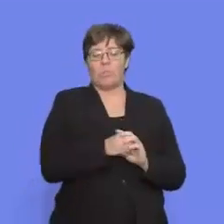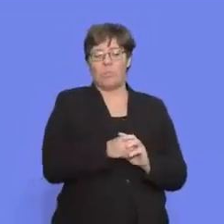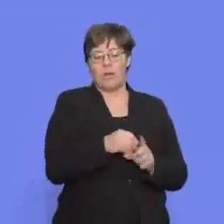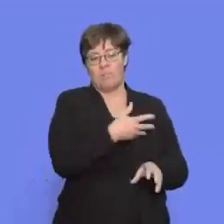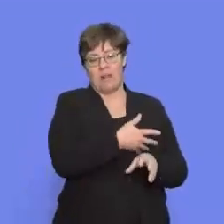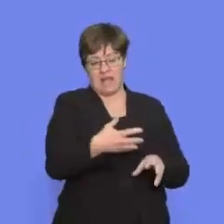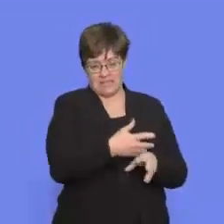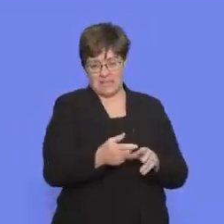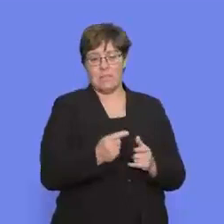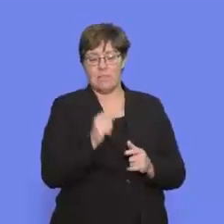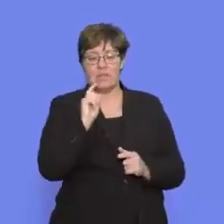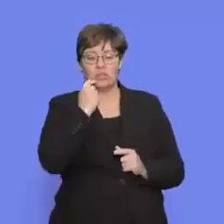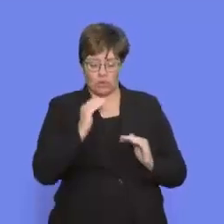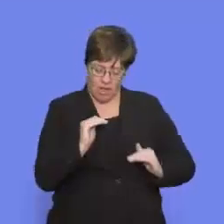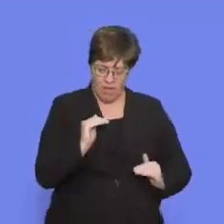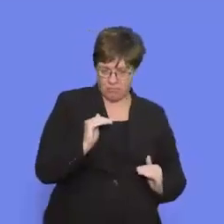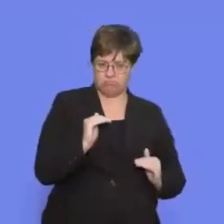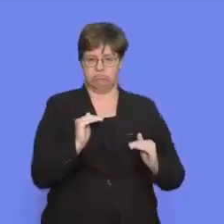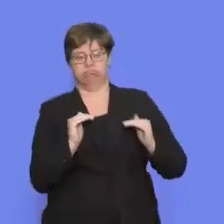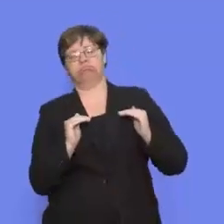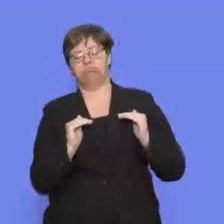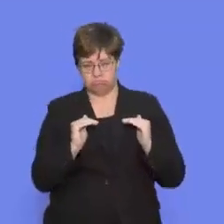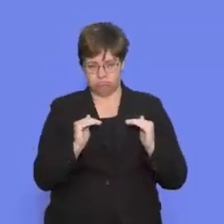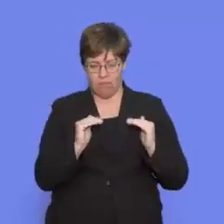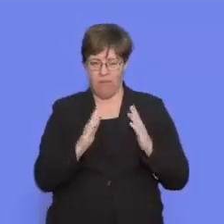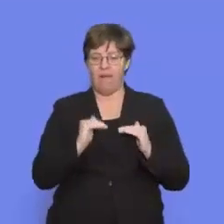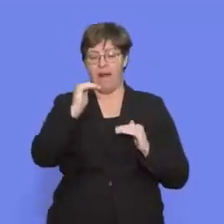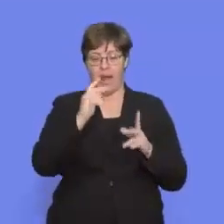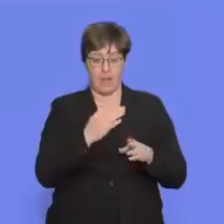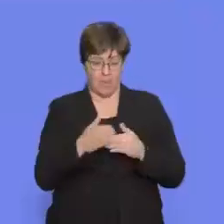the blood glucose blood level to normal.